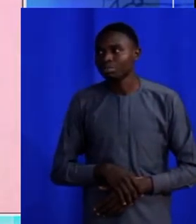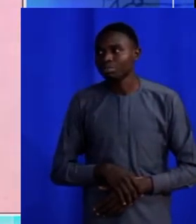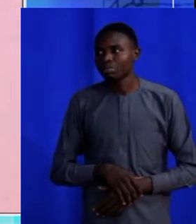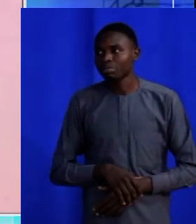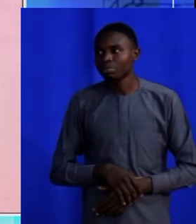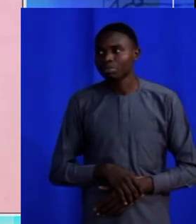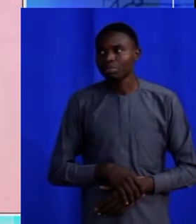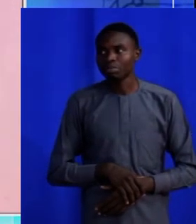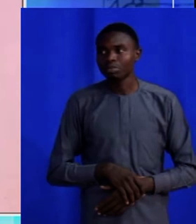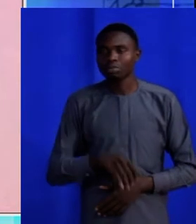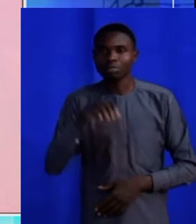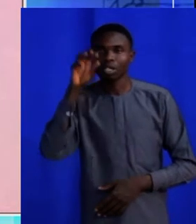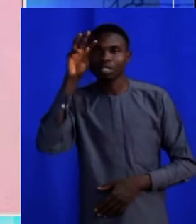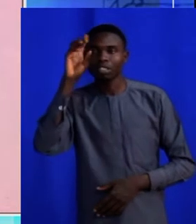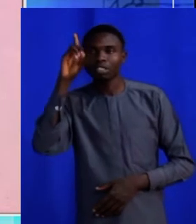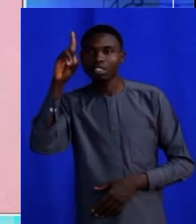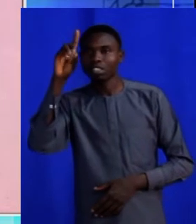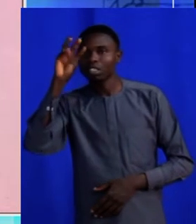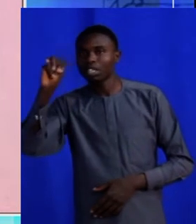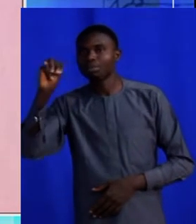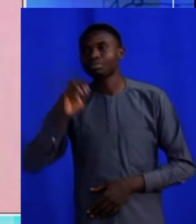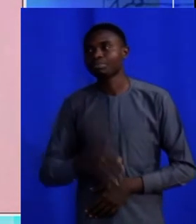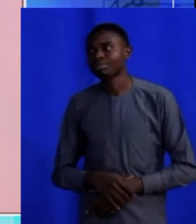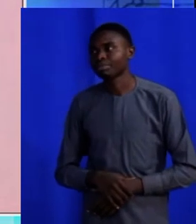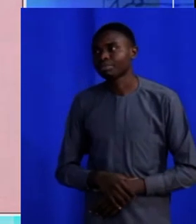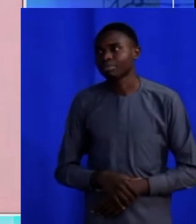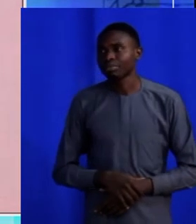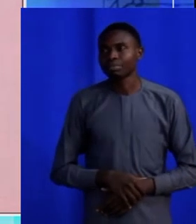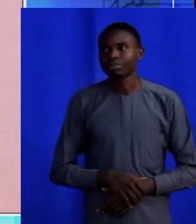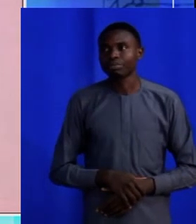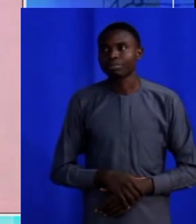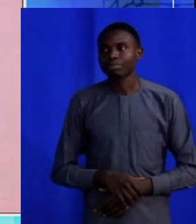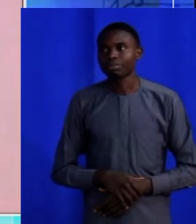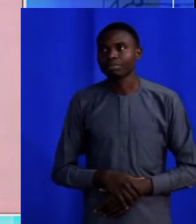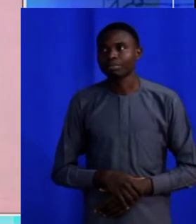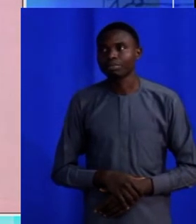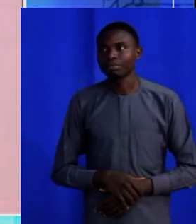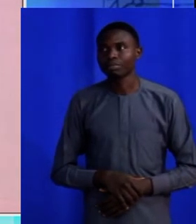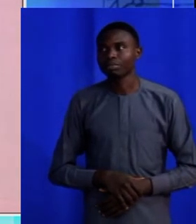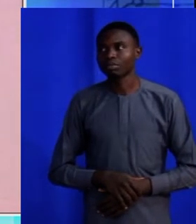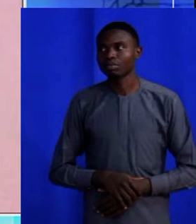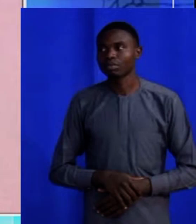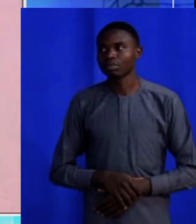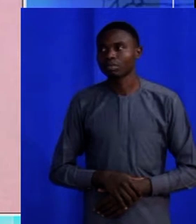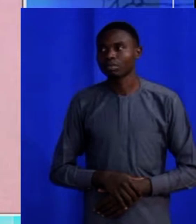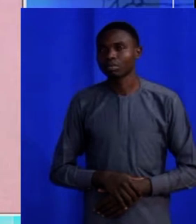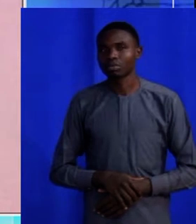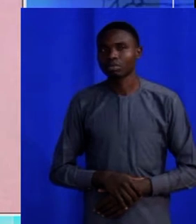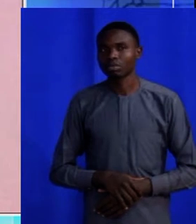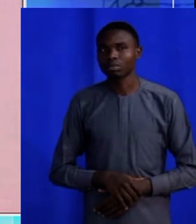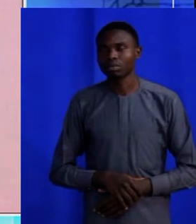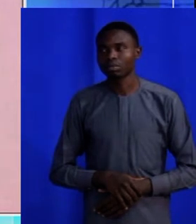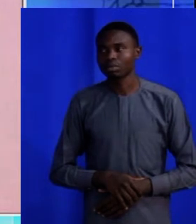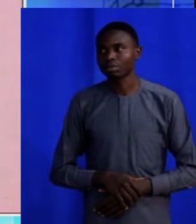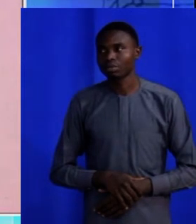matter. And then the next one is what? Hides and